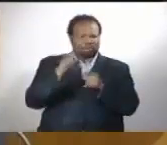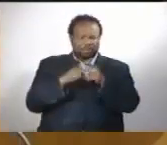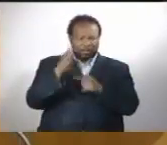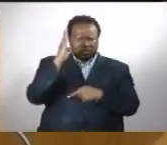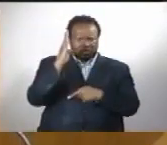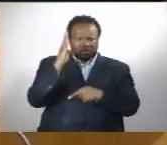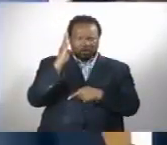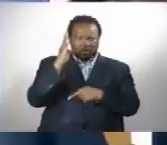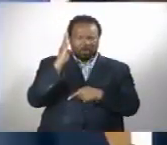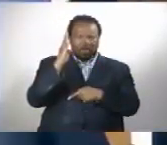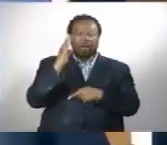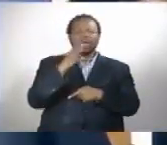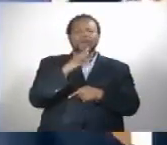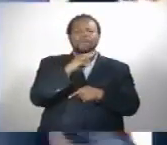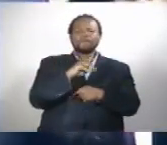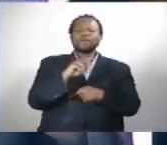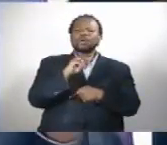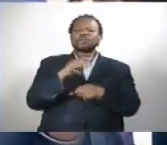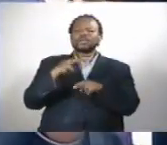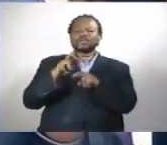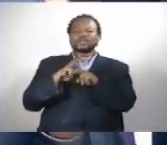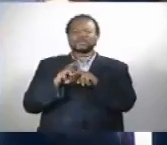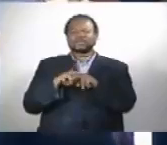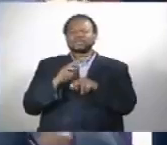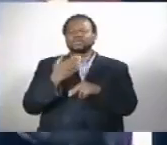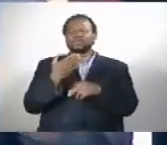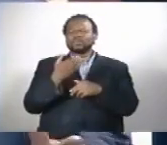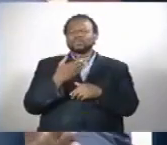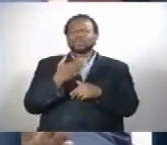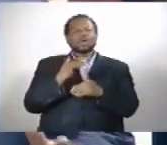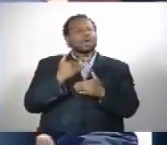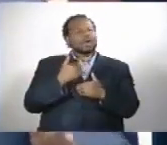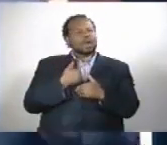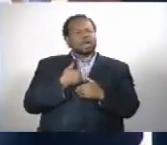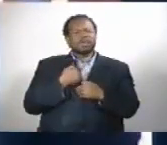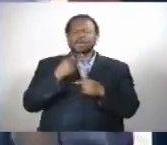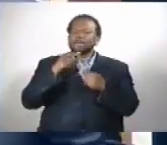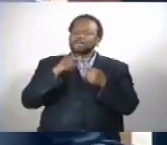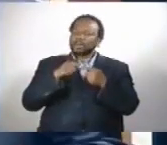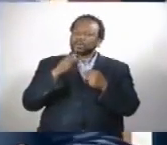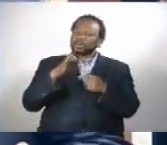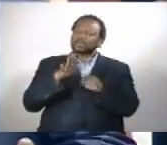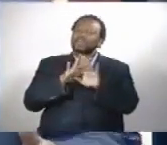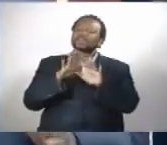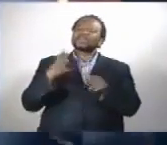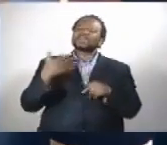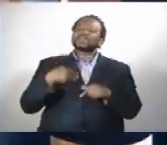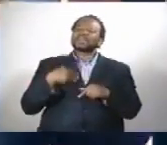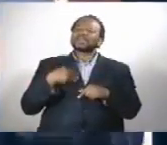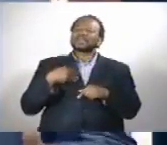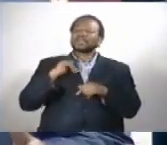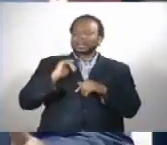of order. Honourable Mulder, can you take your seat? We think that I'm raising a point of order. It's very sexist